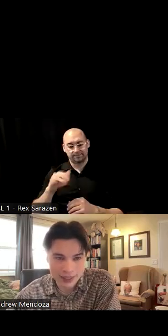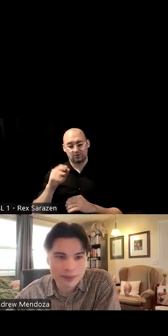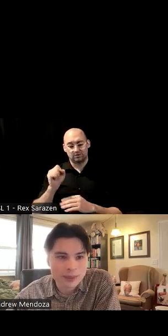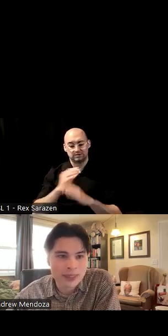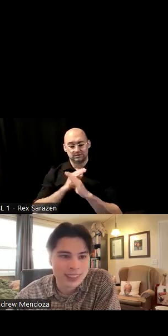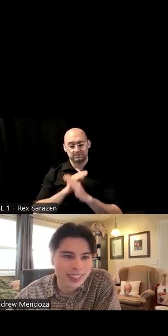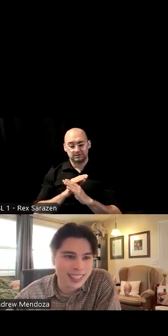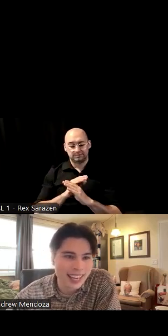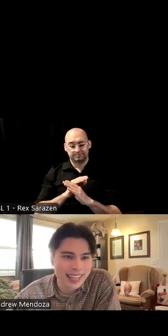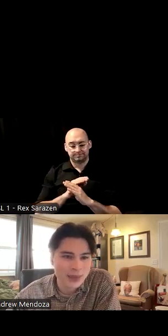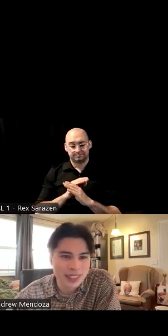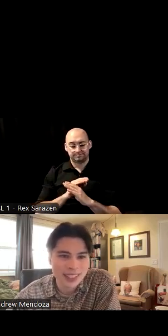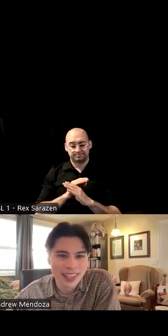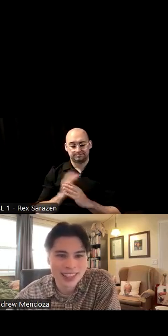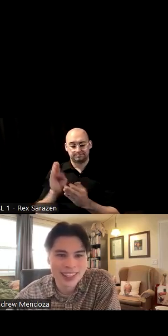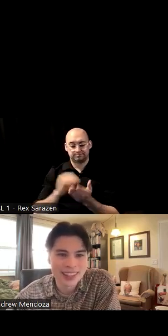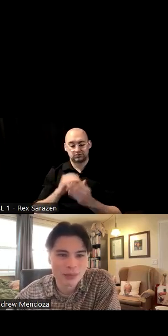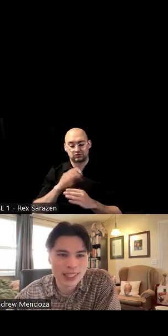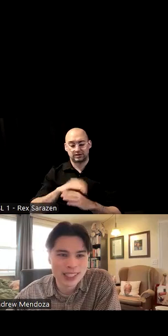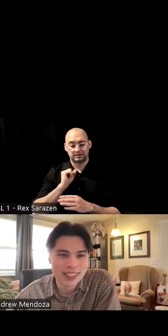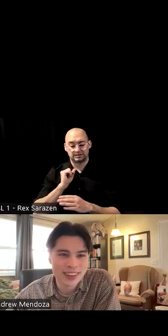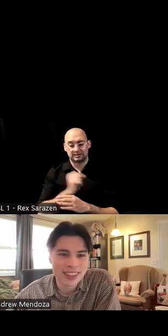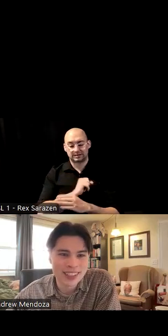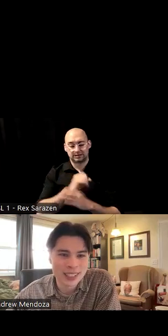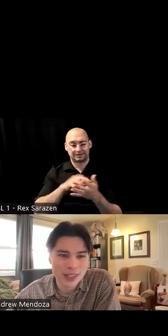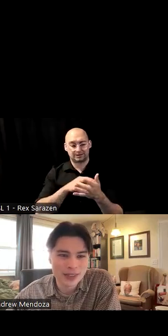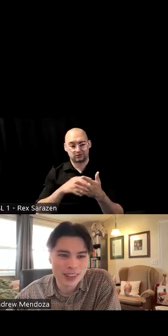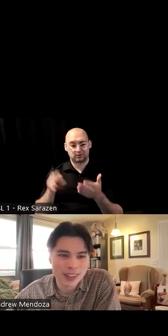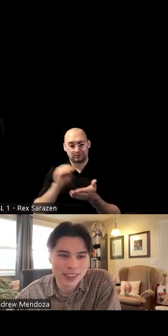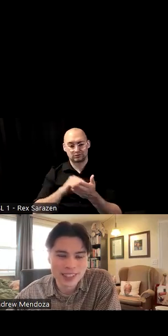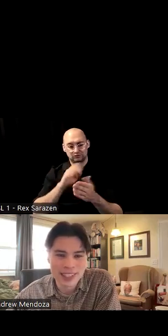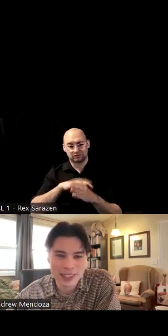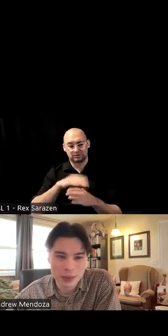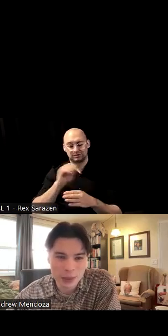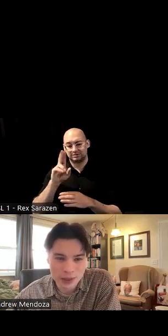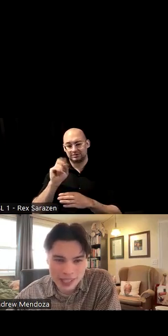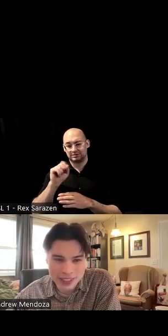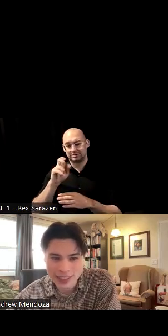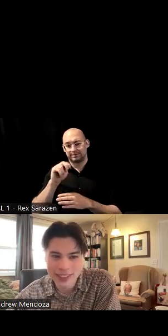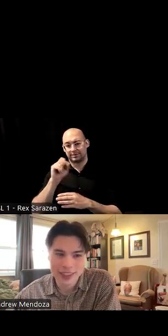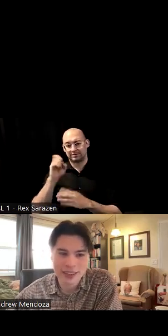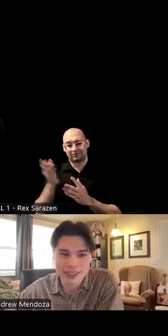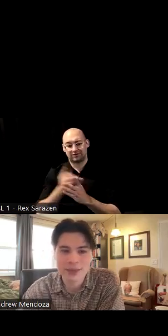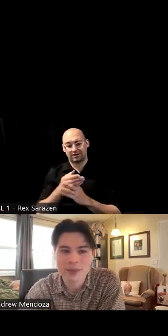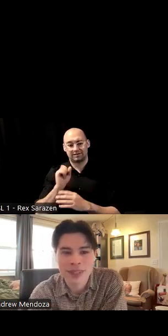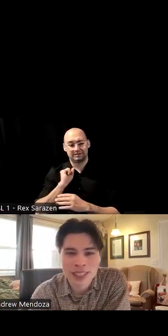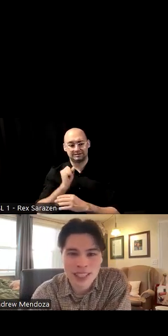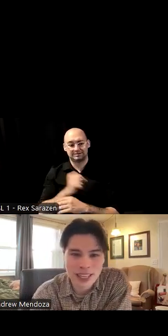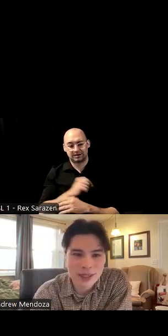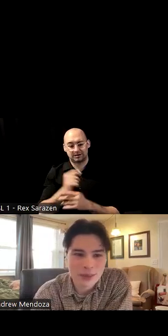Health. It has been placed on the suspense file in Senate Appropriations